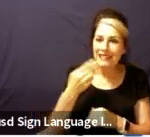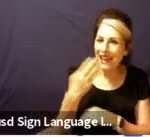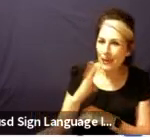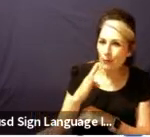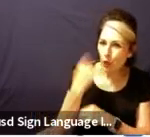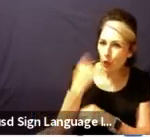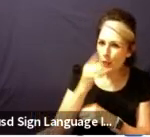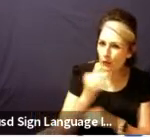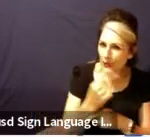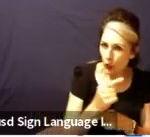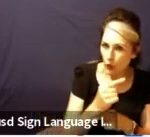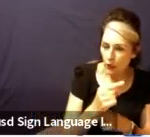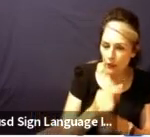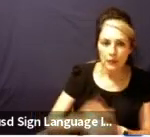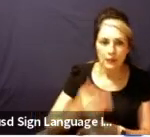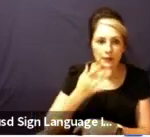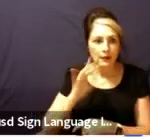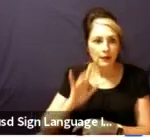under gradebook,